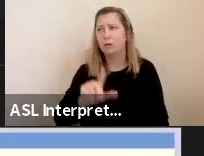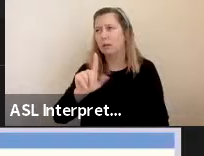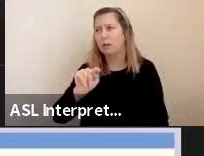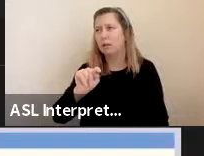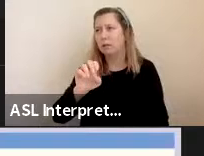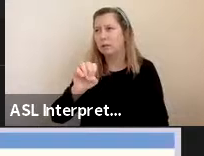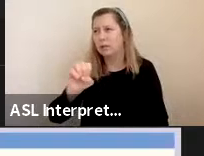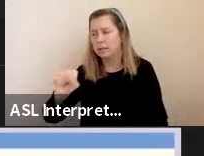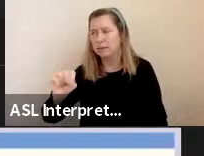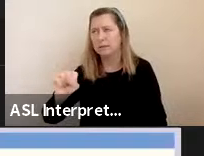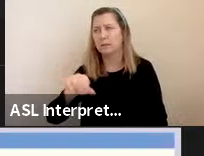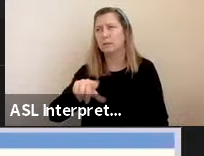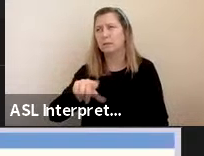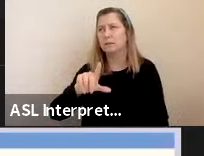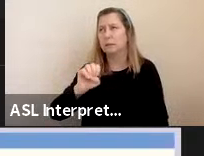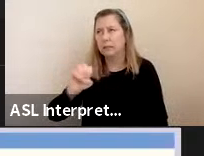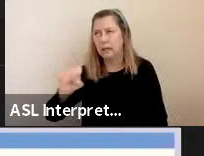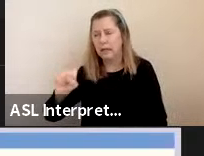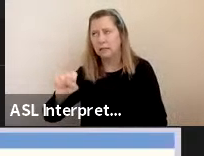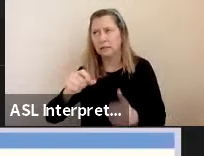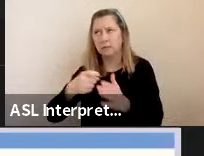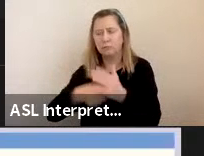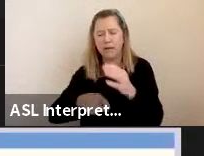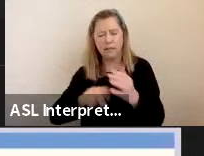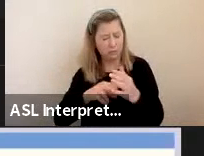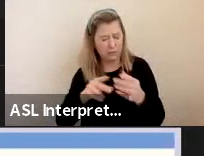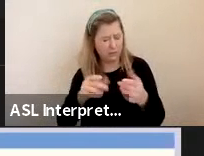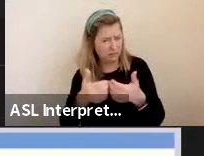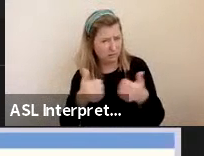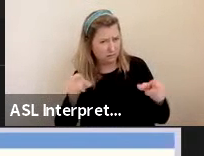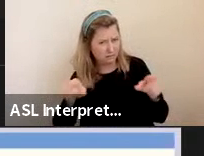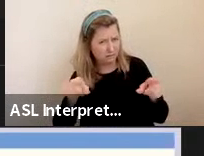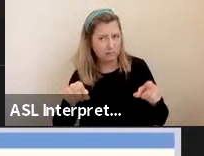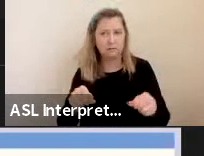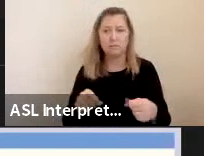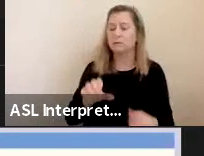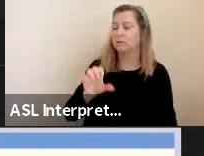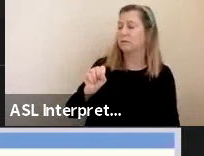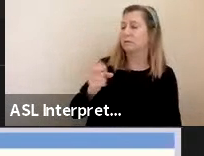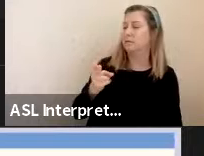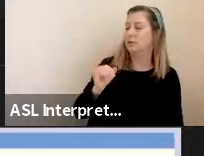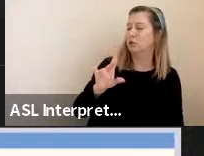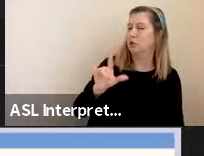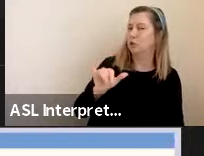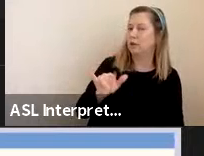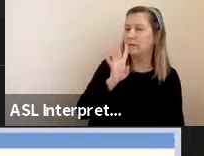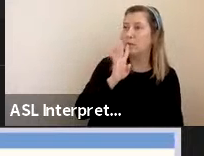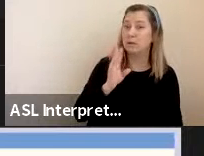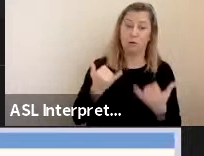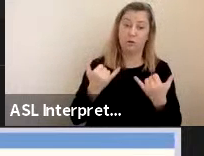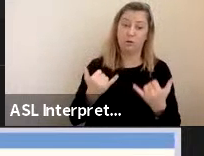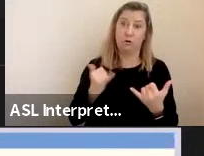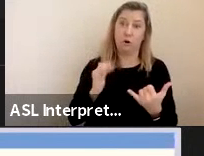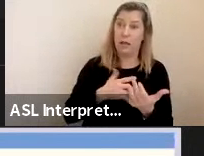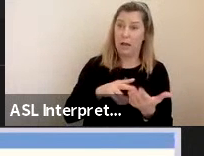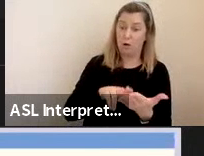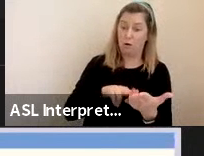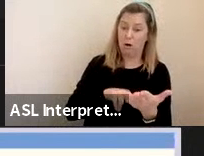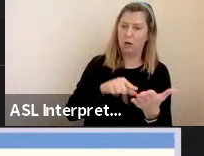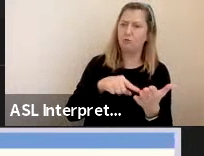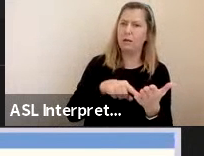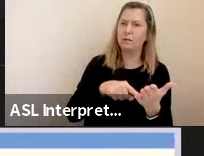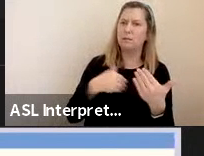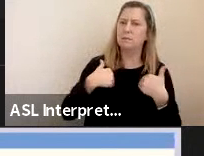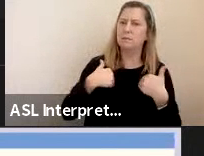EES rates? Well, our current contracts provide us the opportunity to